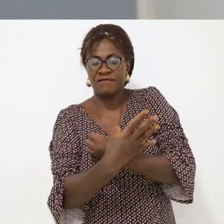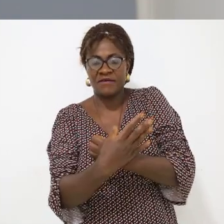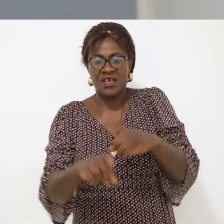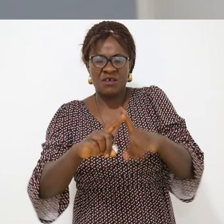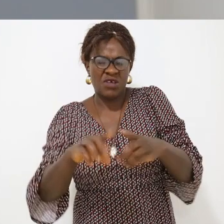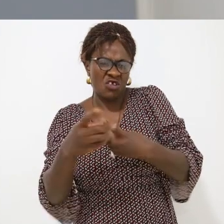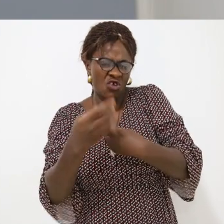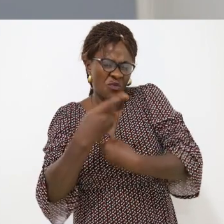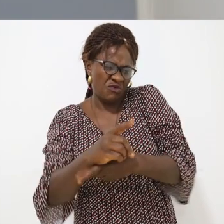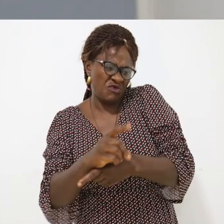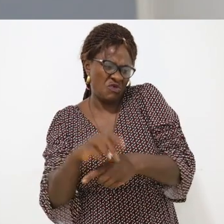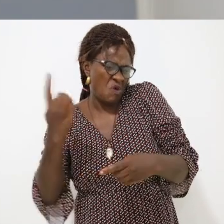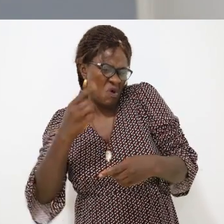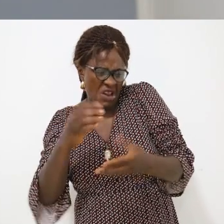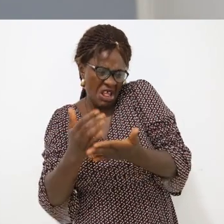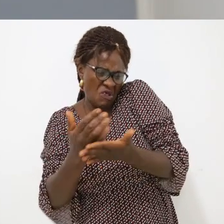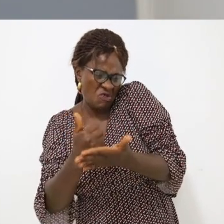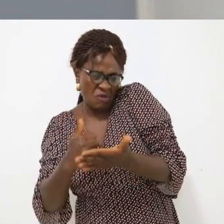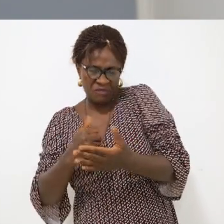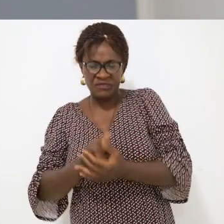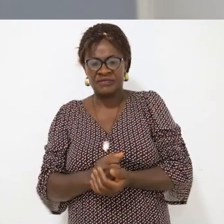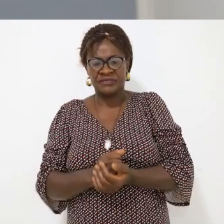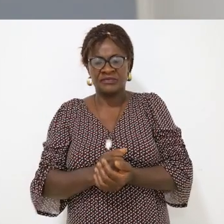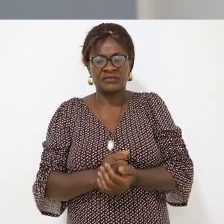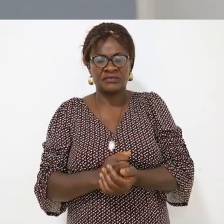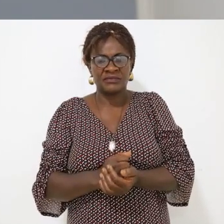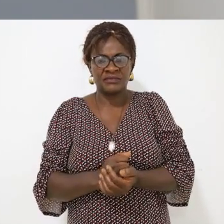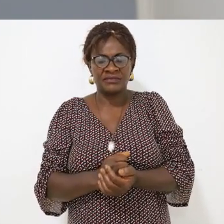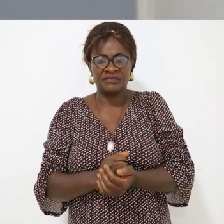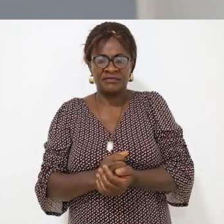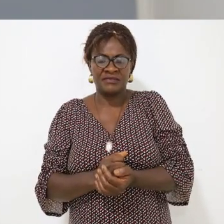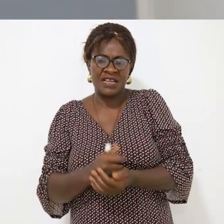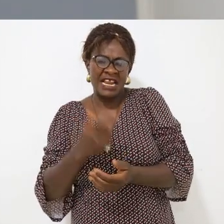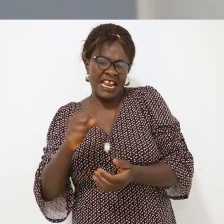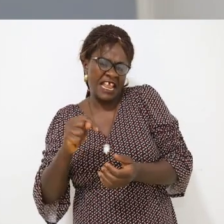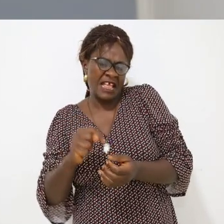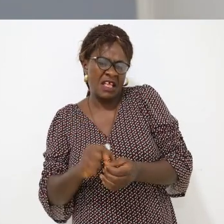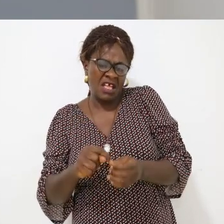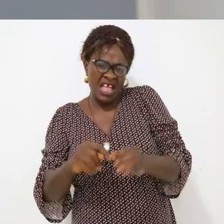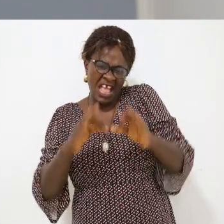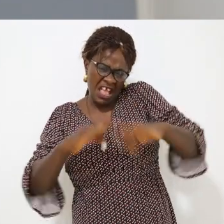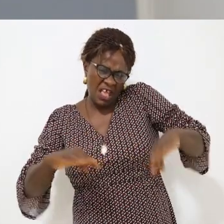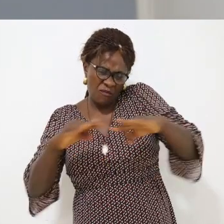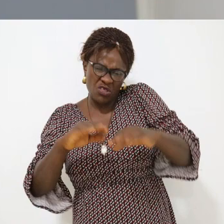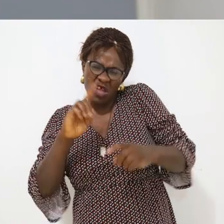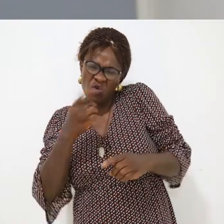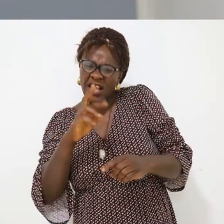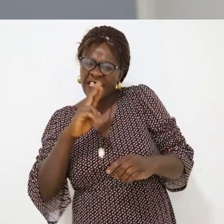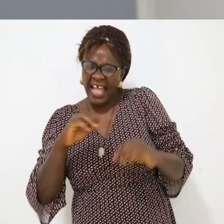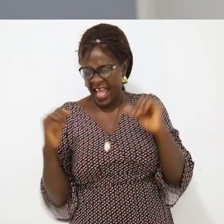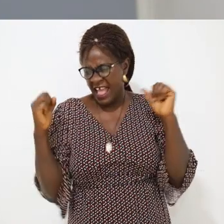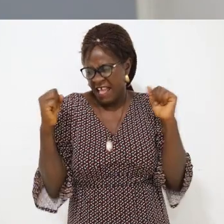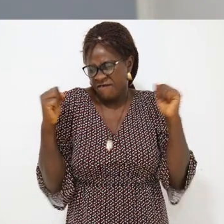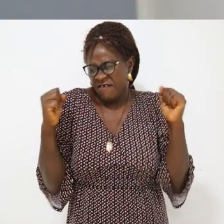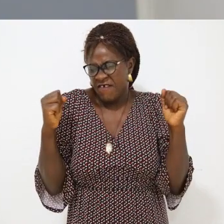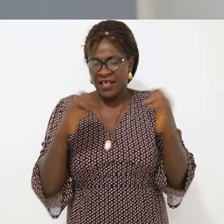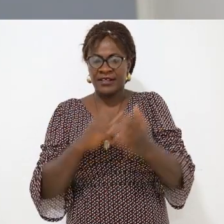only some of the symptoms. So the most common three manifestations that have been described are